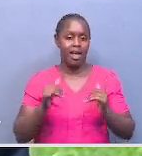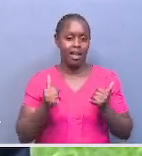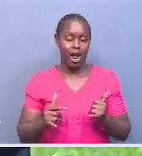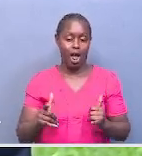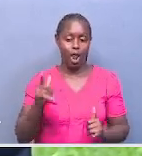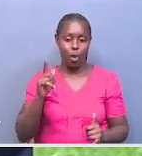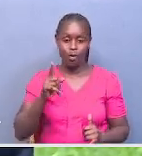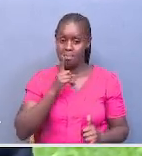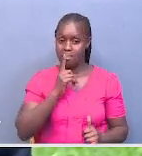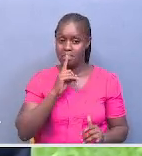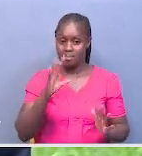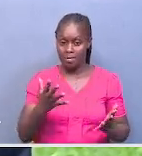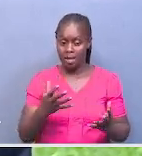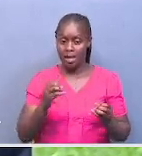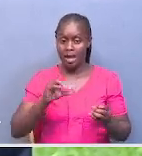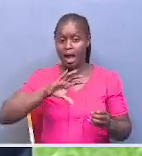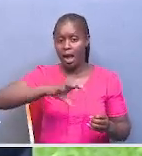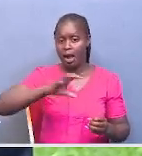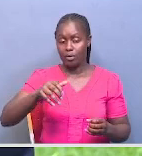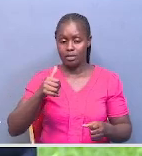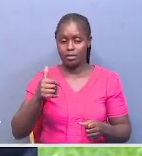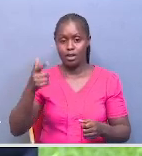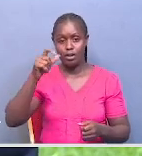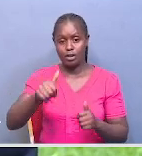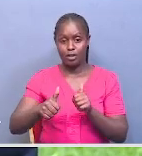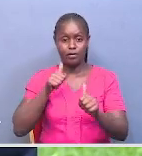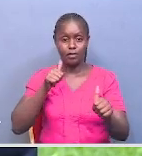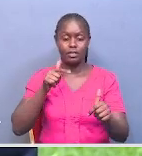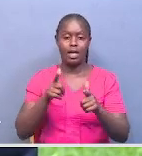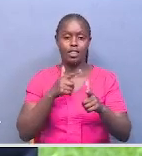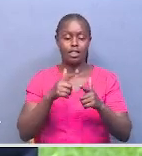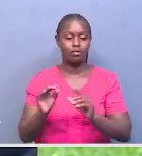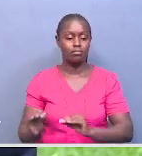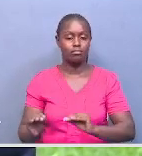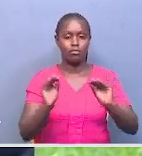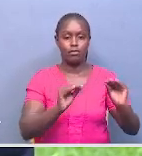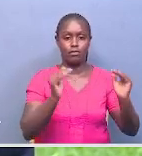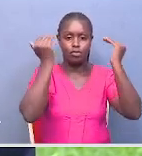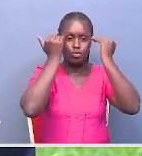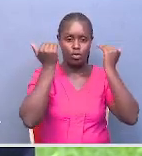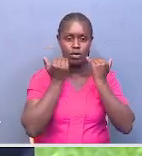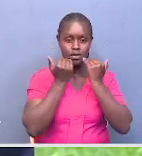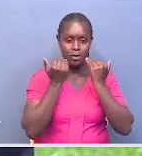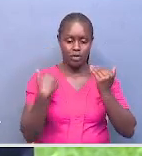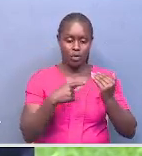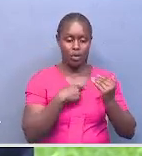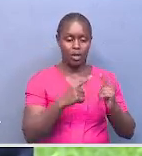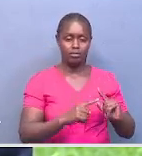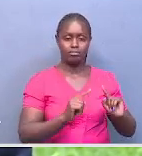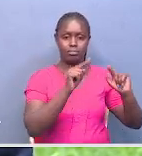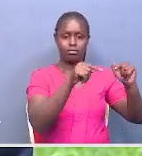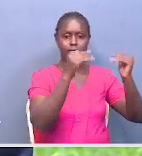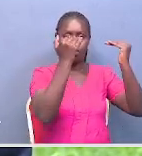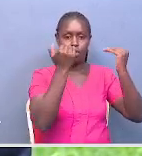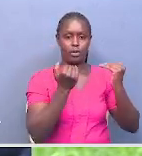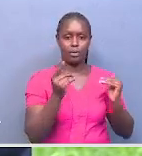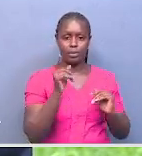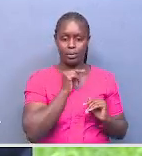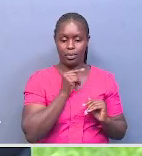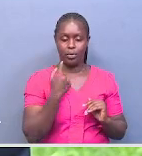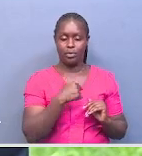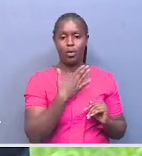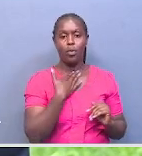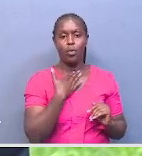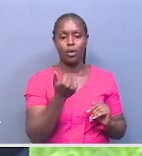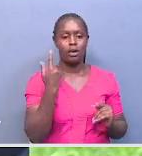when the county refuses to do so, then you go to court. So we have gone to court to seek for the orders for